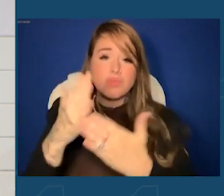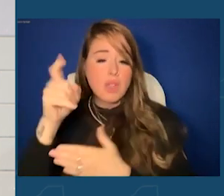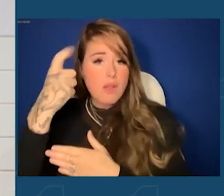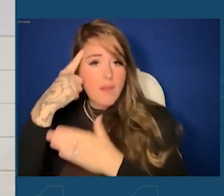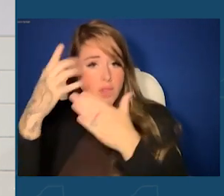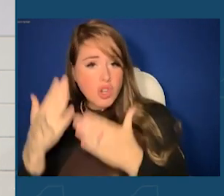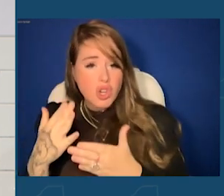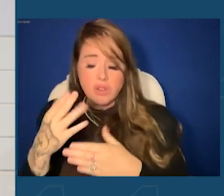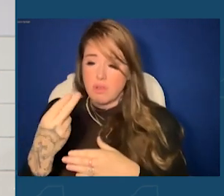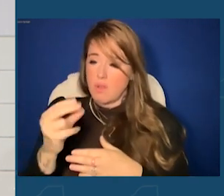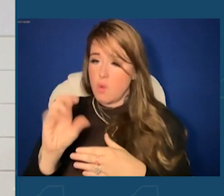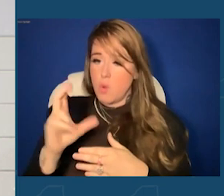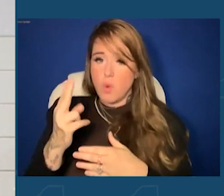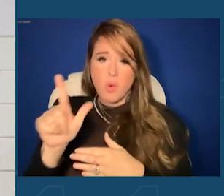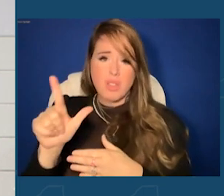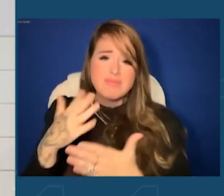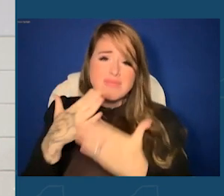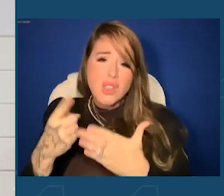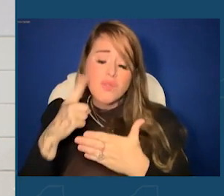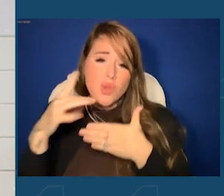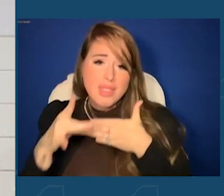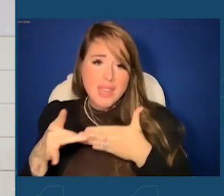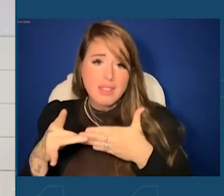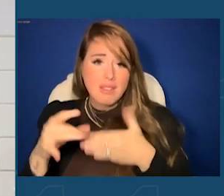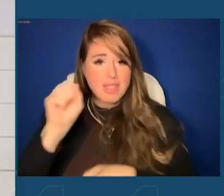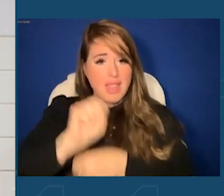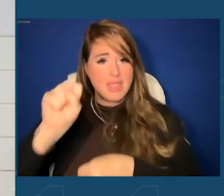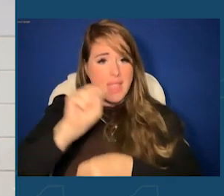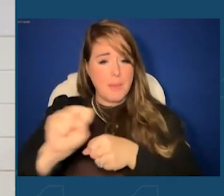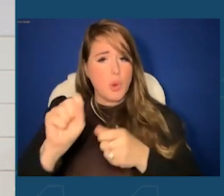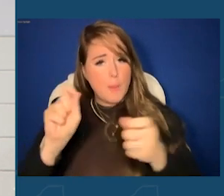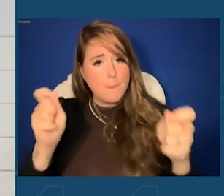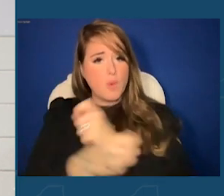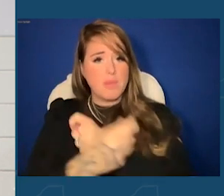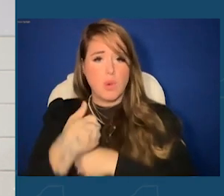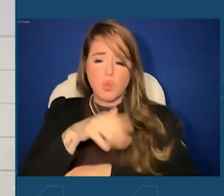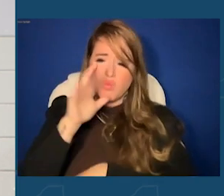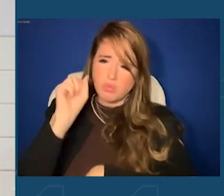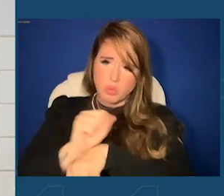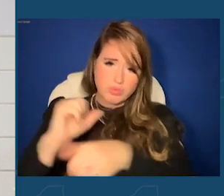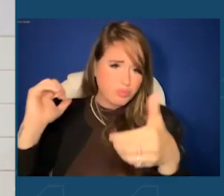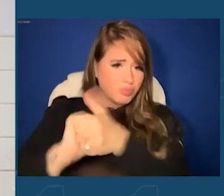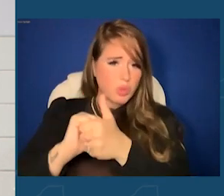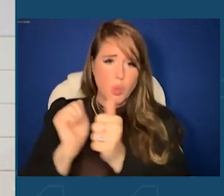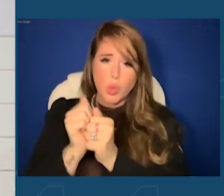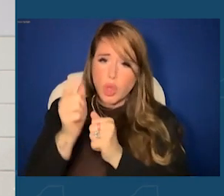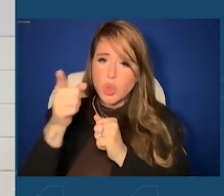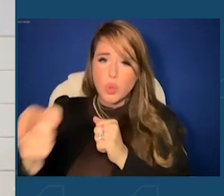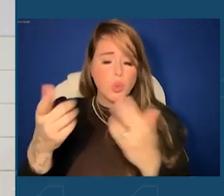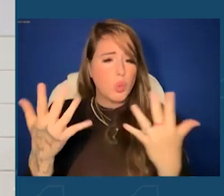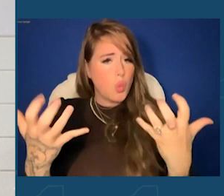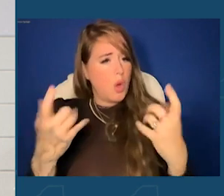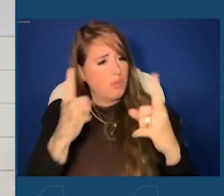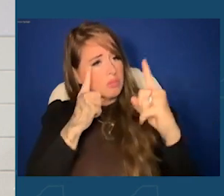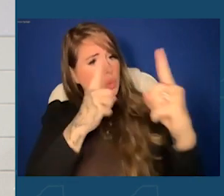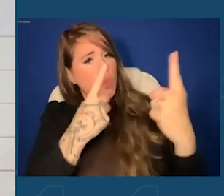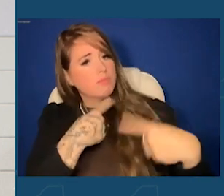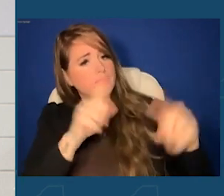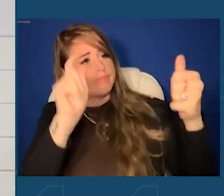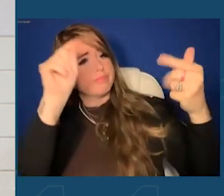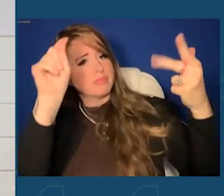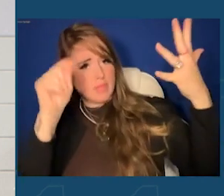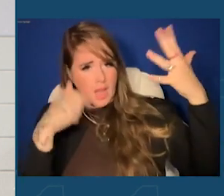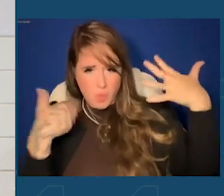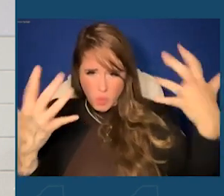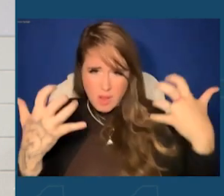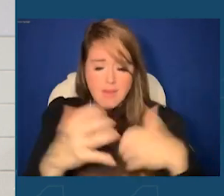leading this effort. The labor movement in this state will work with you in any capacity necessary to let us achieve our goals, and we'll also certainly